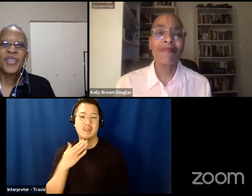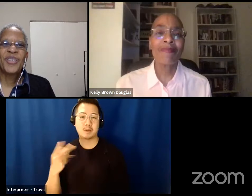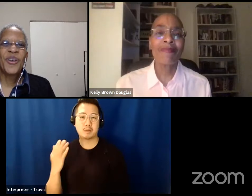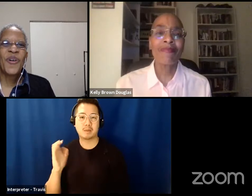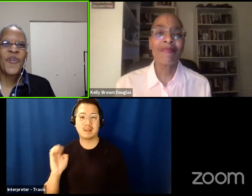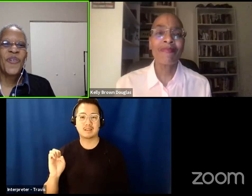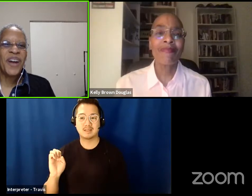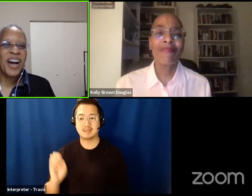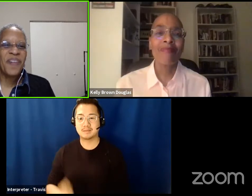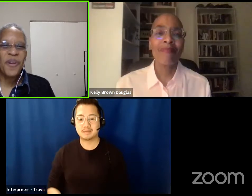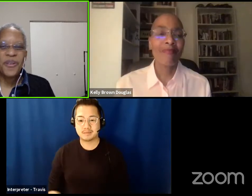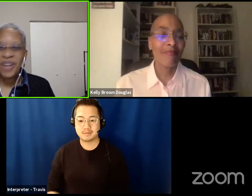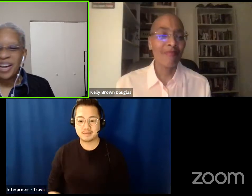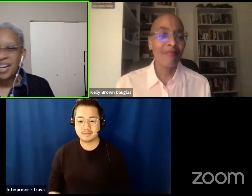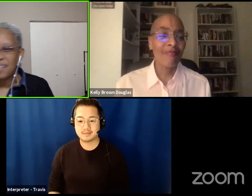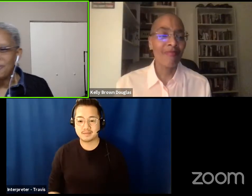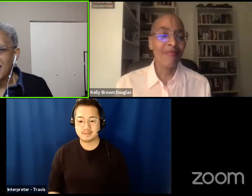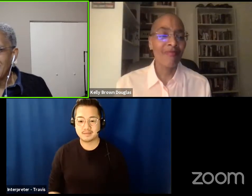So